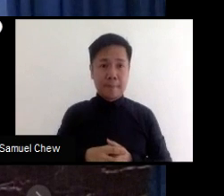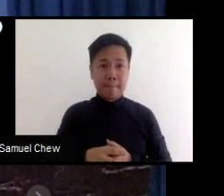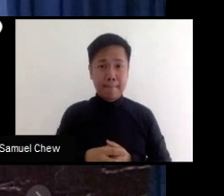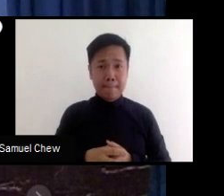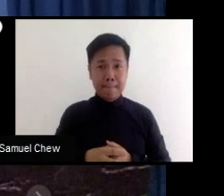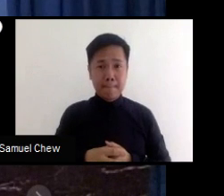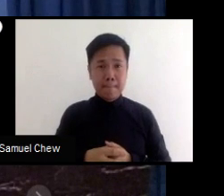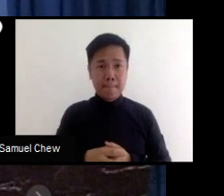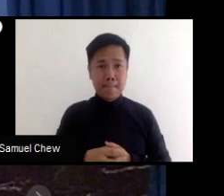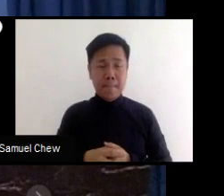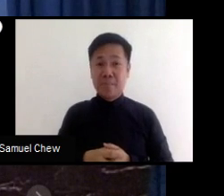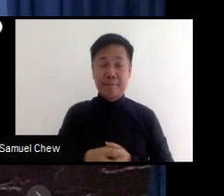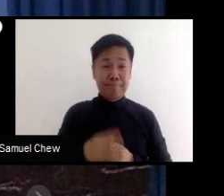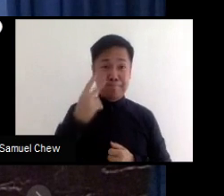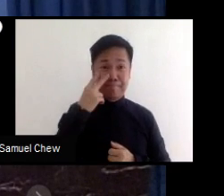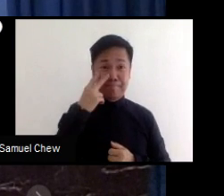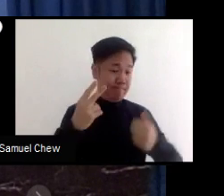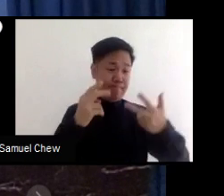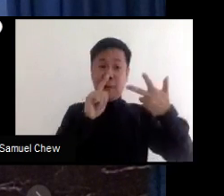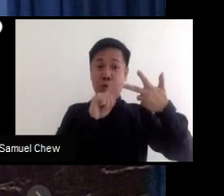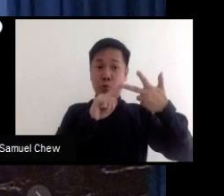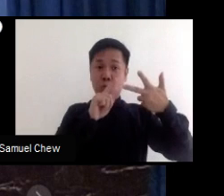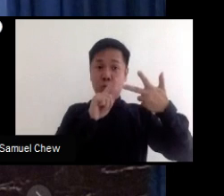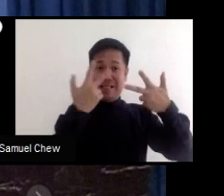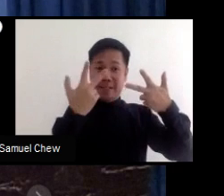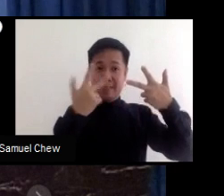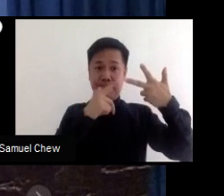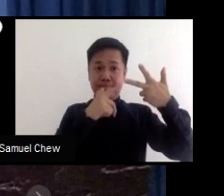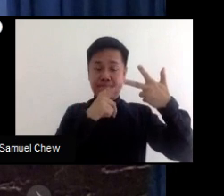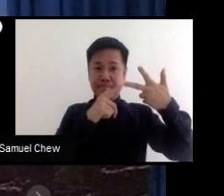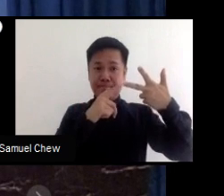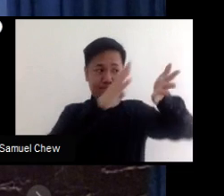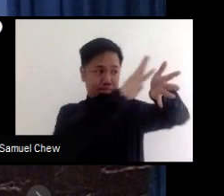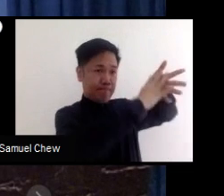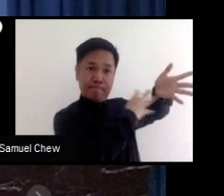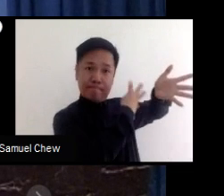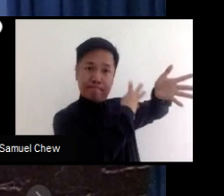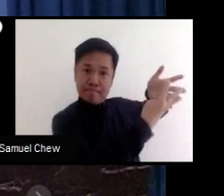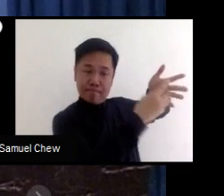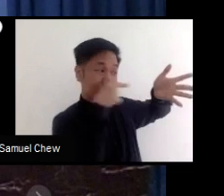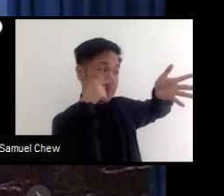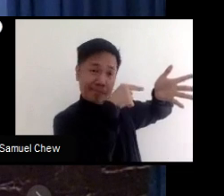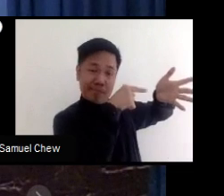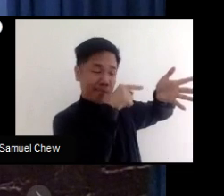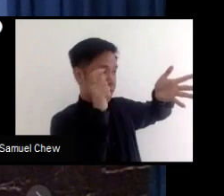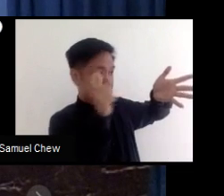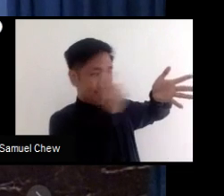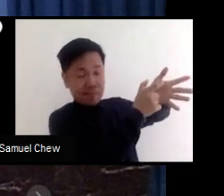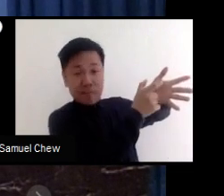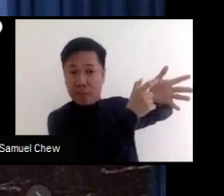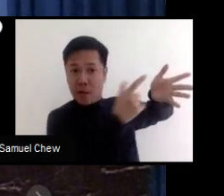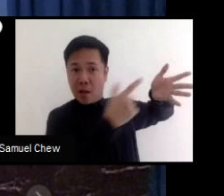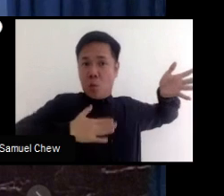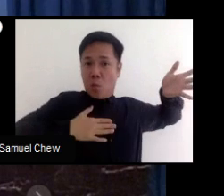table 3. We need adding the volunteer governments